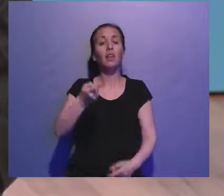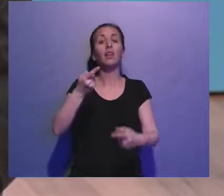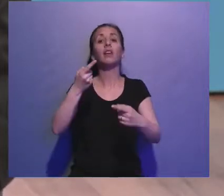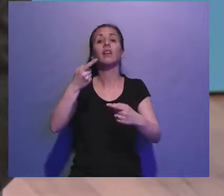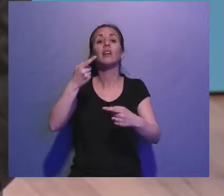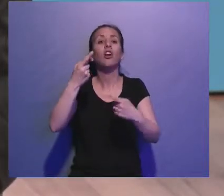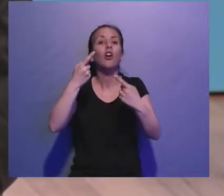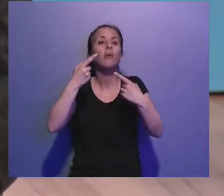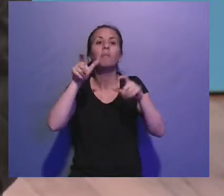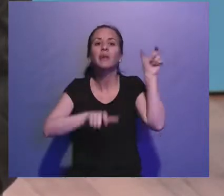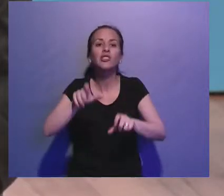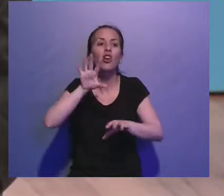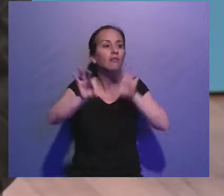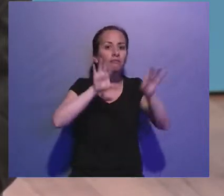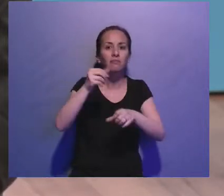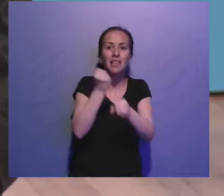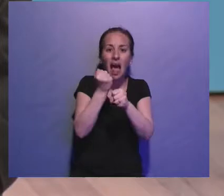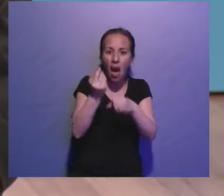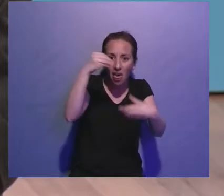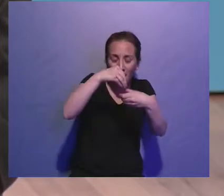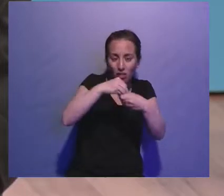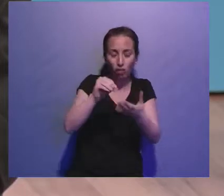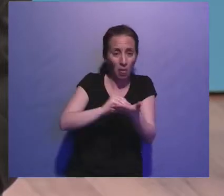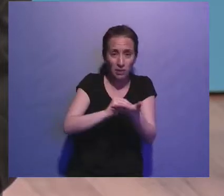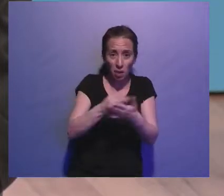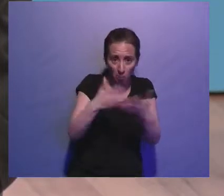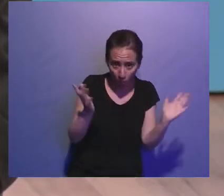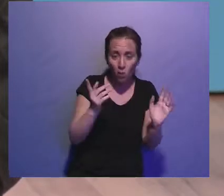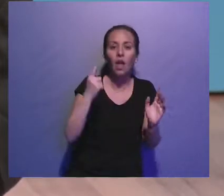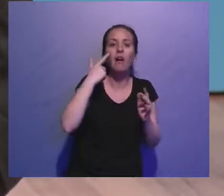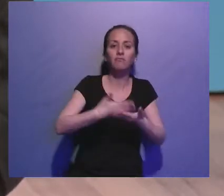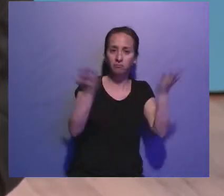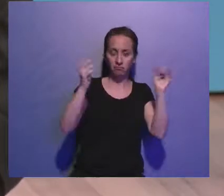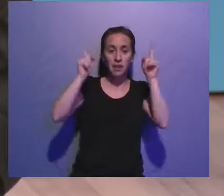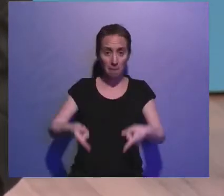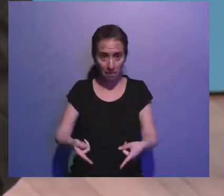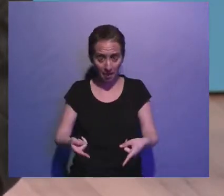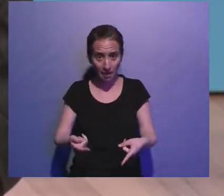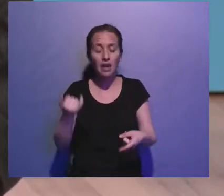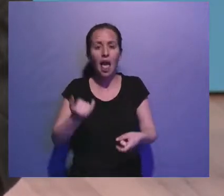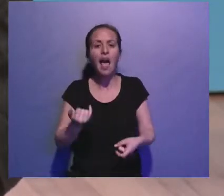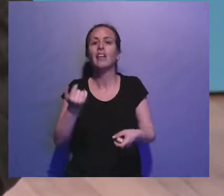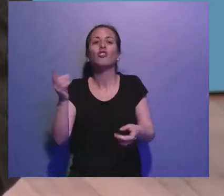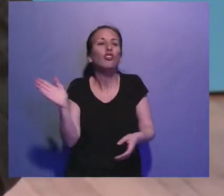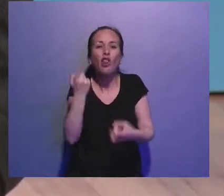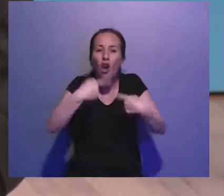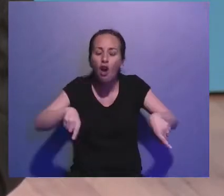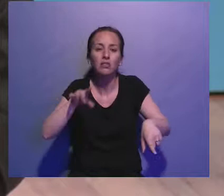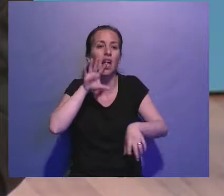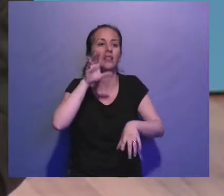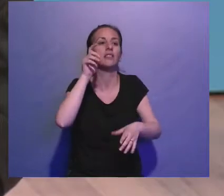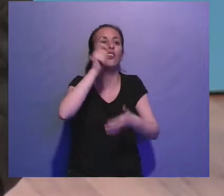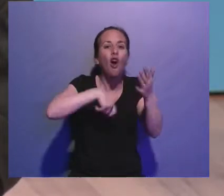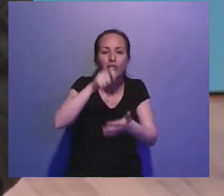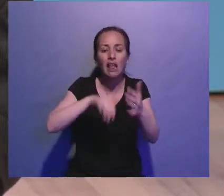technical. And we also publish information on all the employees working for the